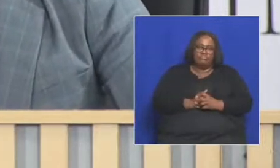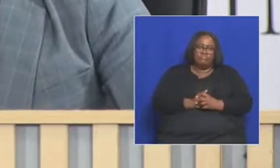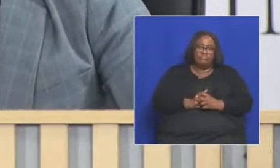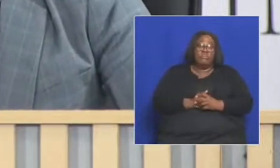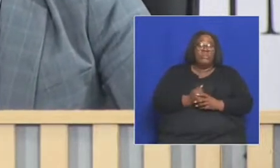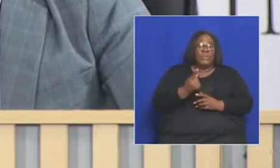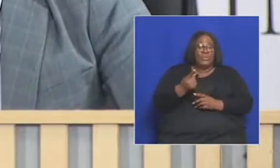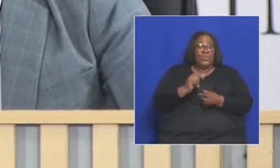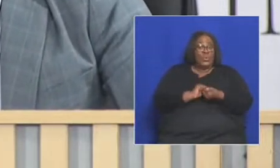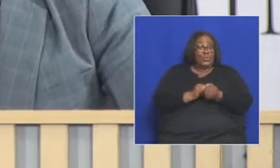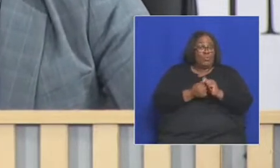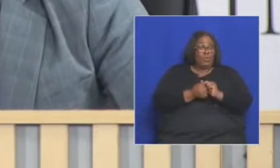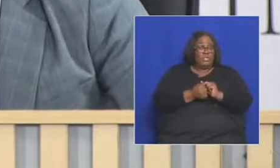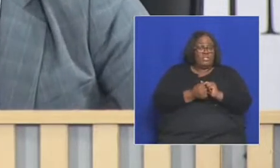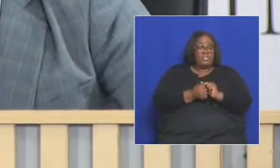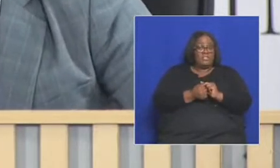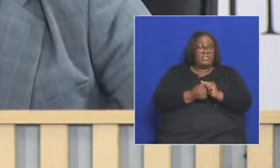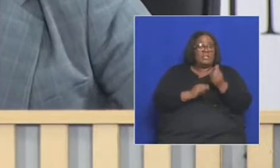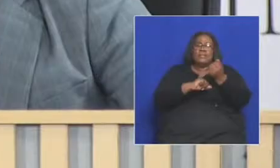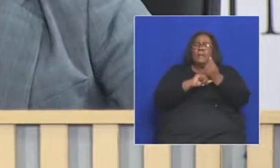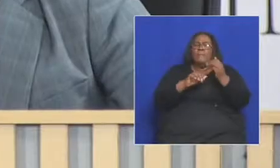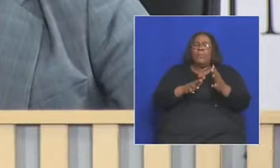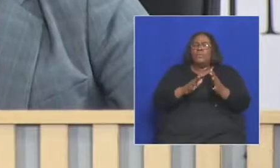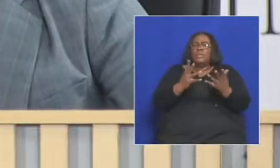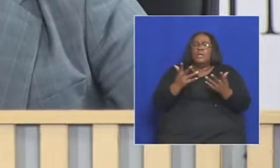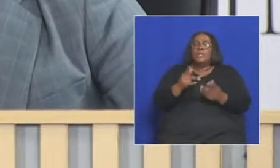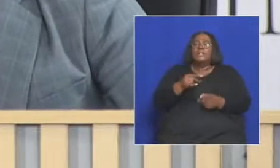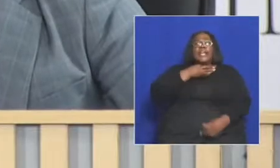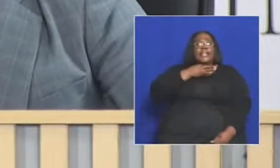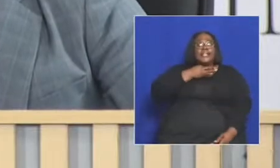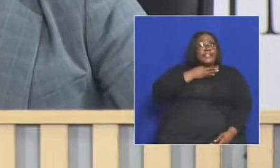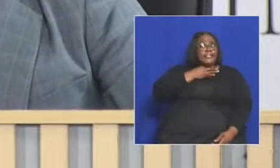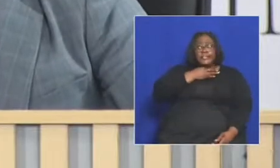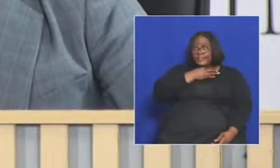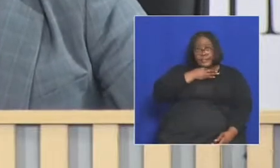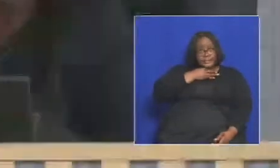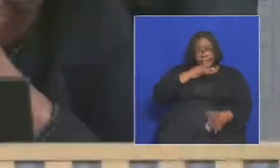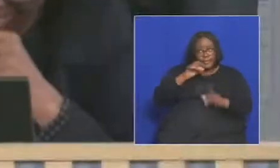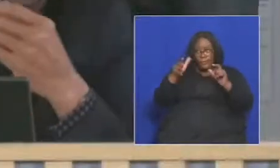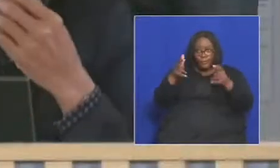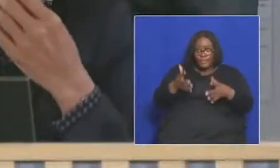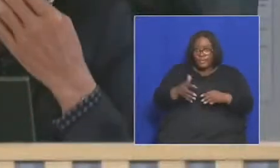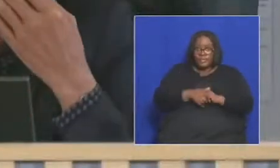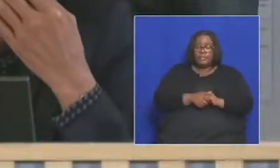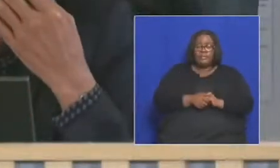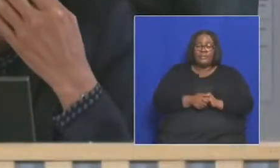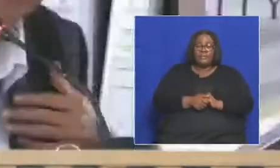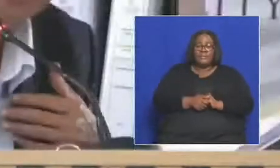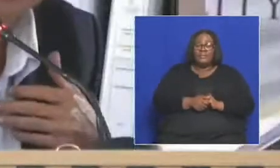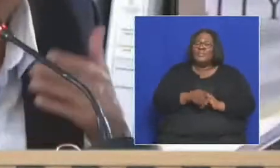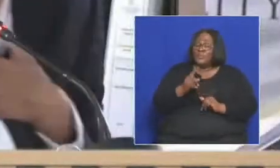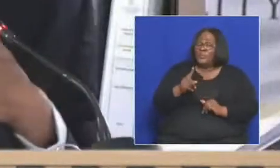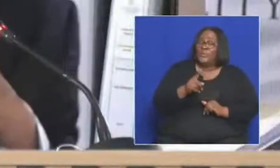You can't call it. What do I call it? It's not English, Commissioner. You're